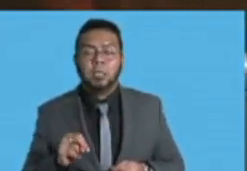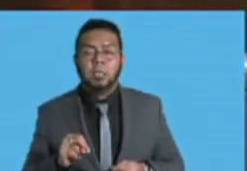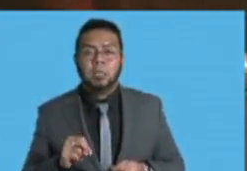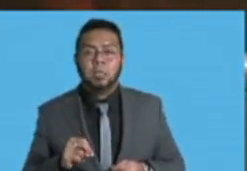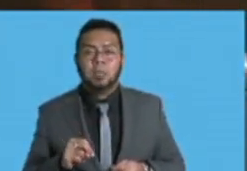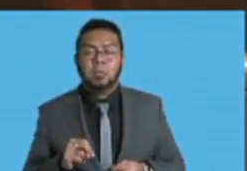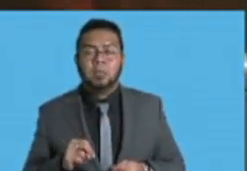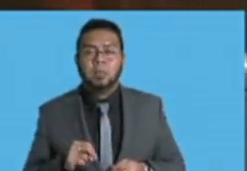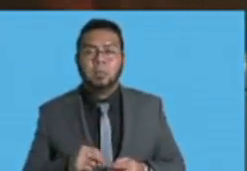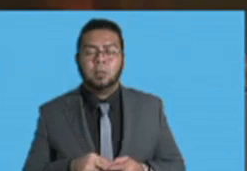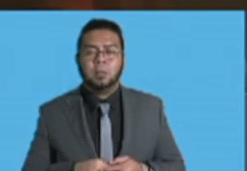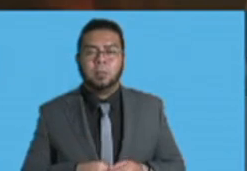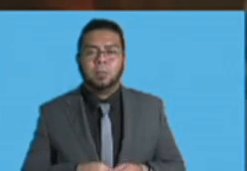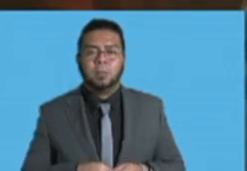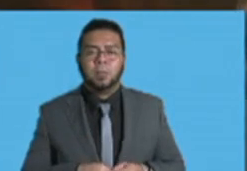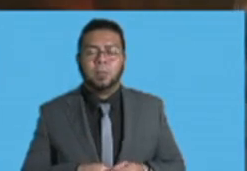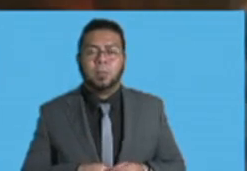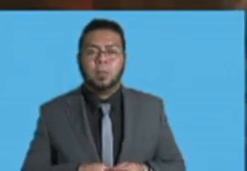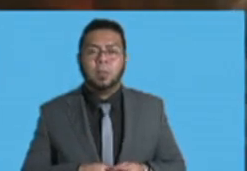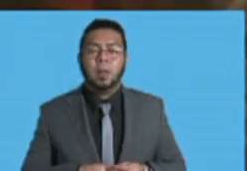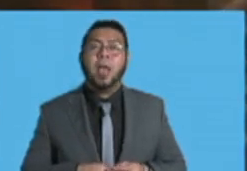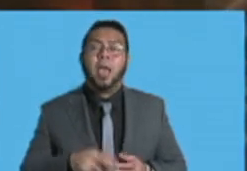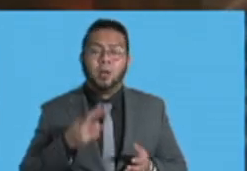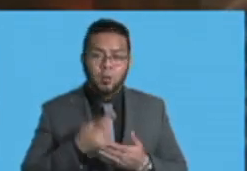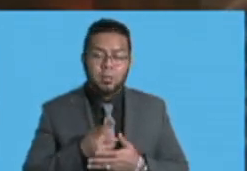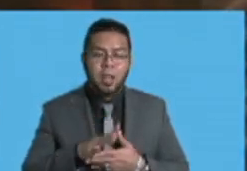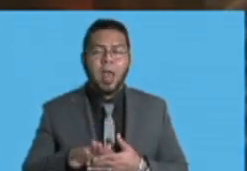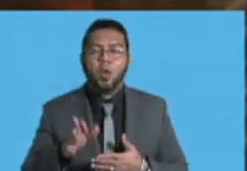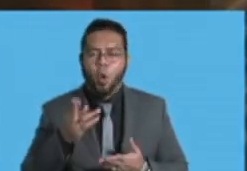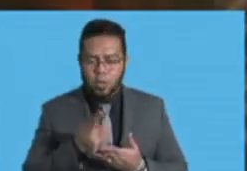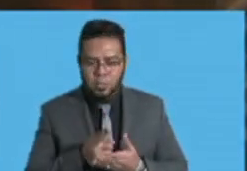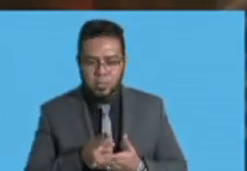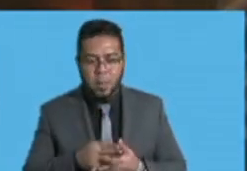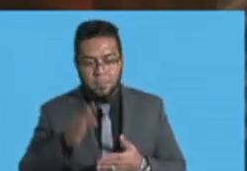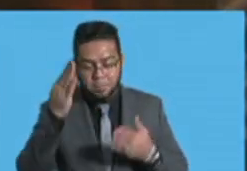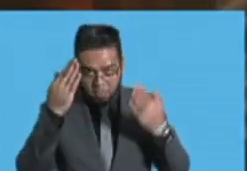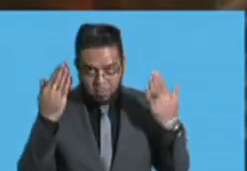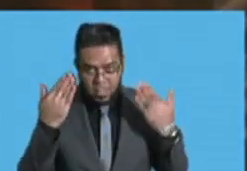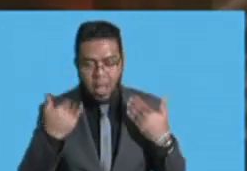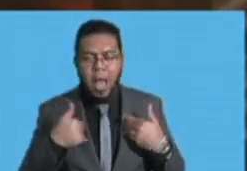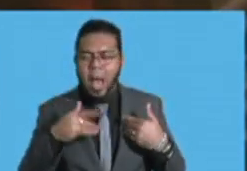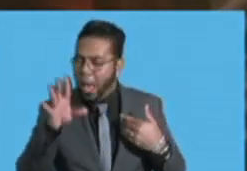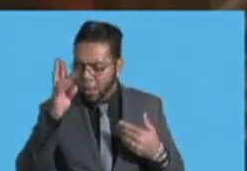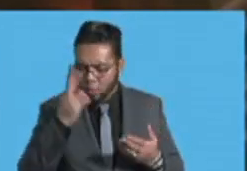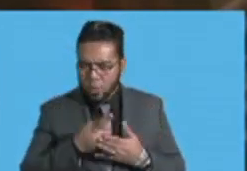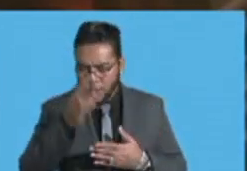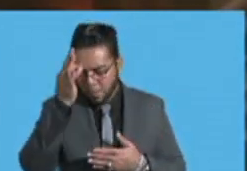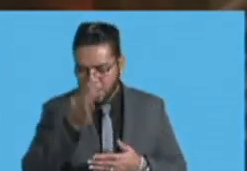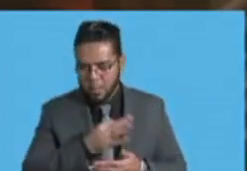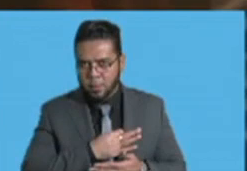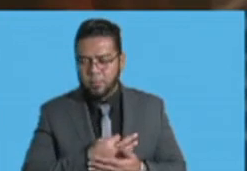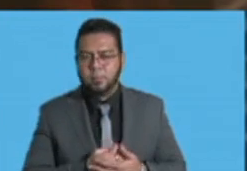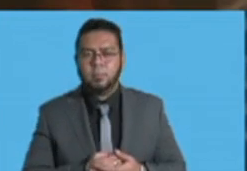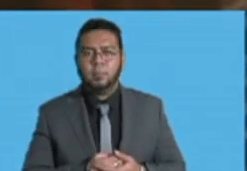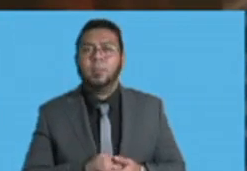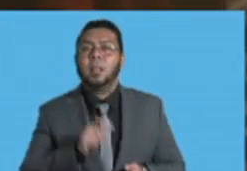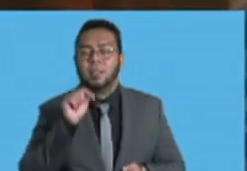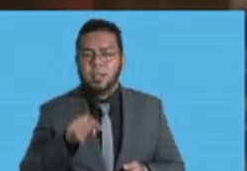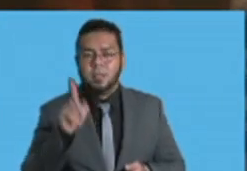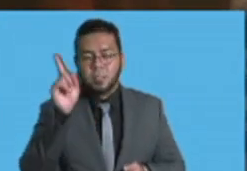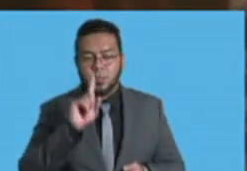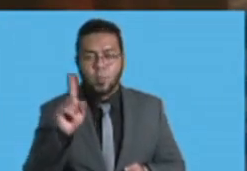policies based on facts and reason and honesty. Madam Speaker, I sincerely believe this is what